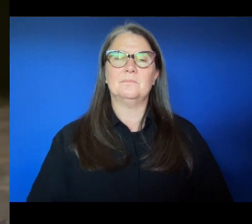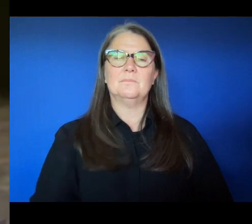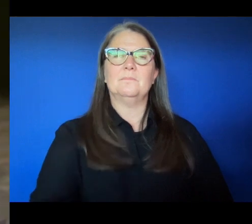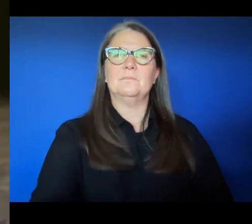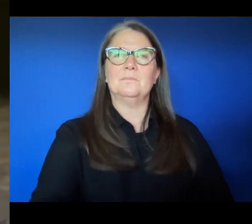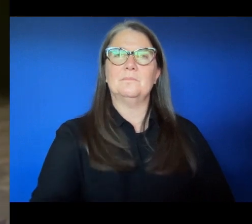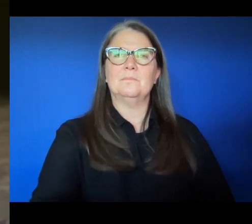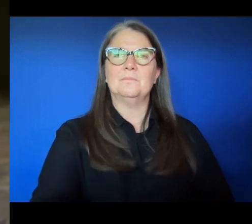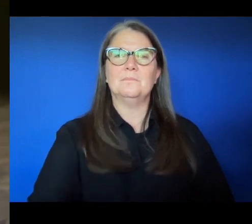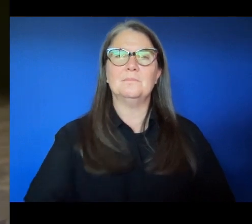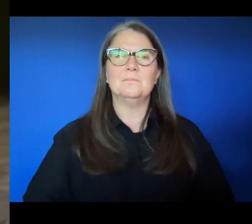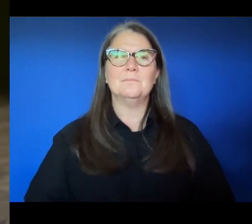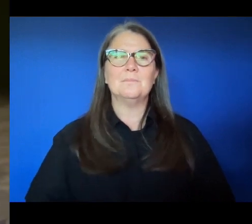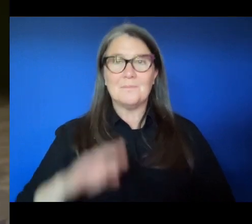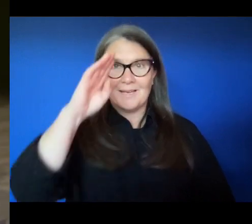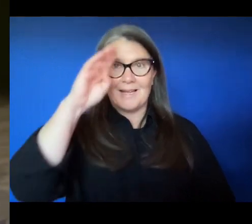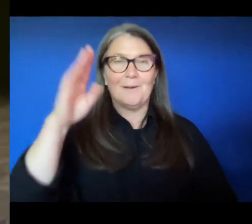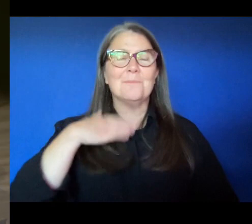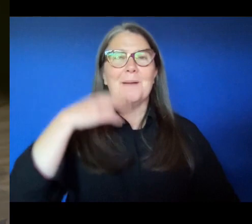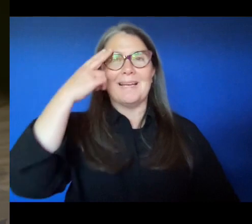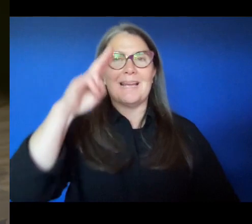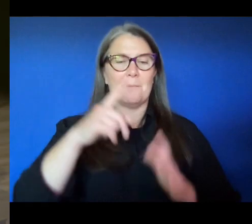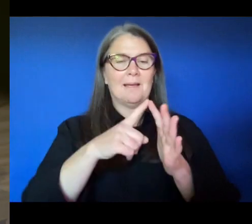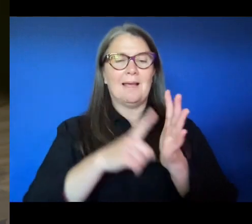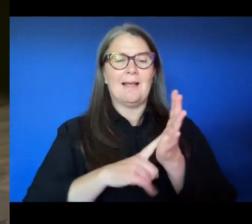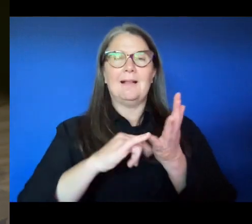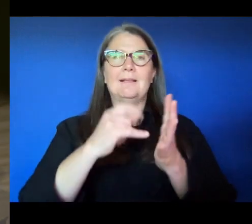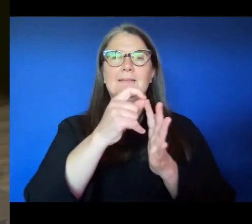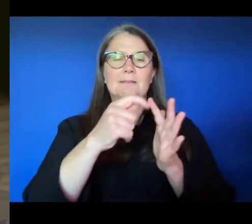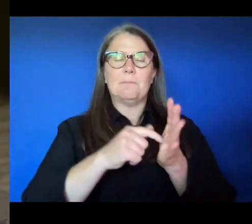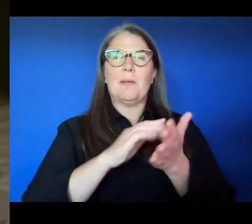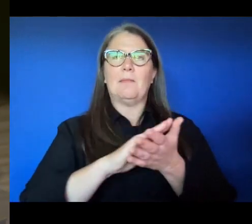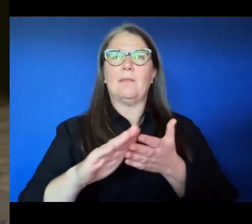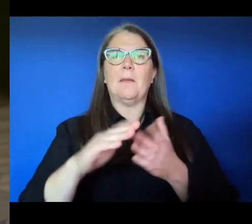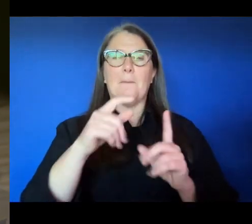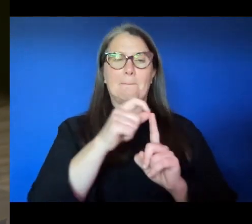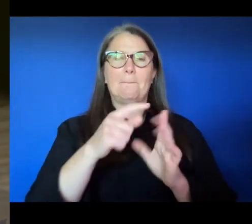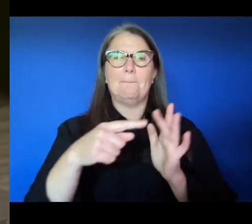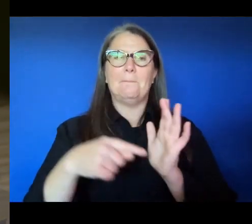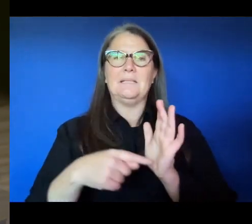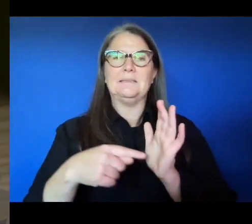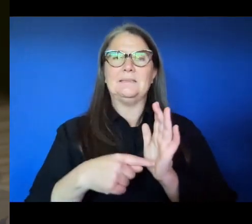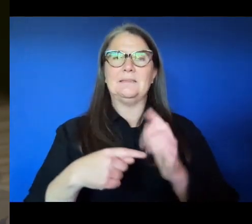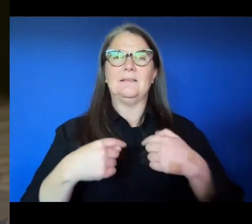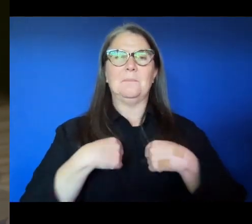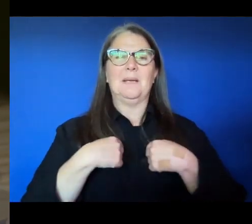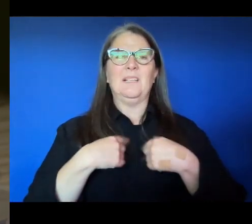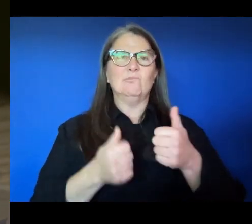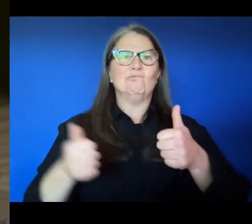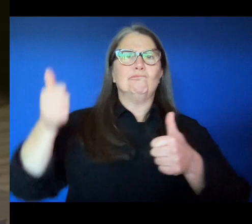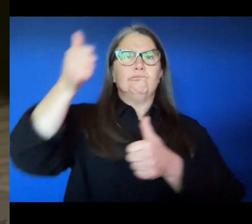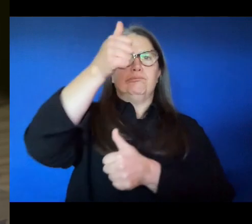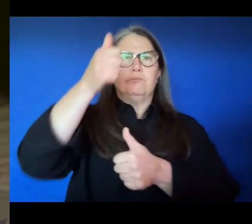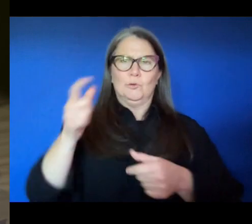Hello, my name is Elspeth Pitt. I'm Senior Curator of Australian Art at the National Gallery here in Canberra, also known as